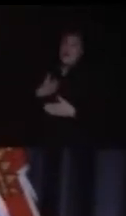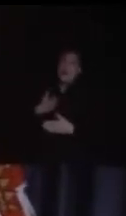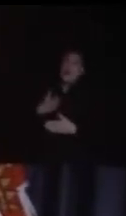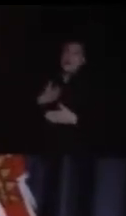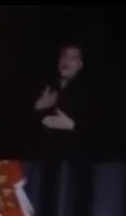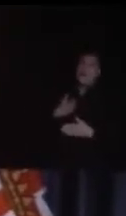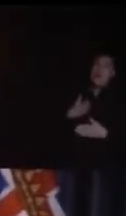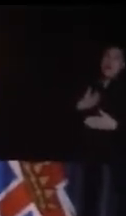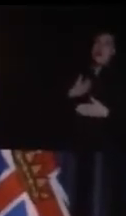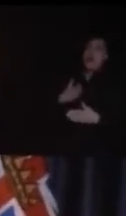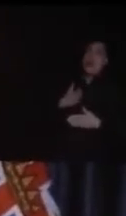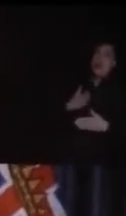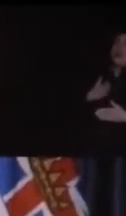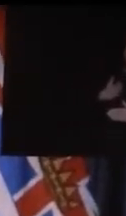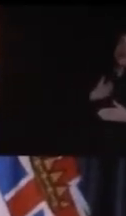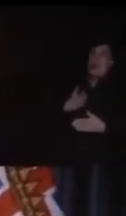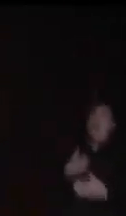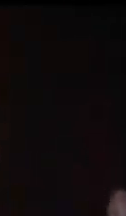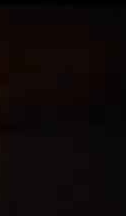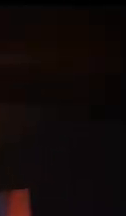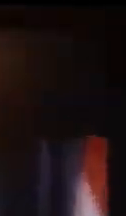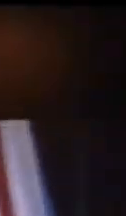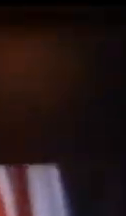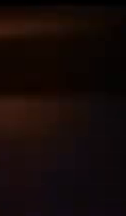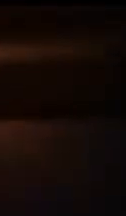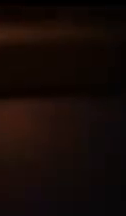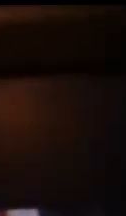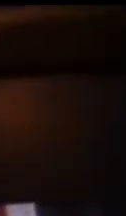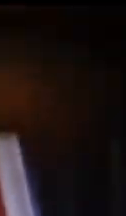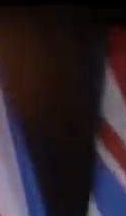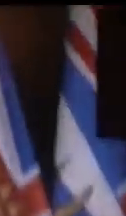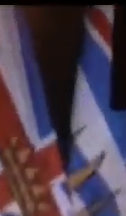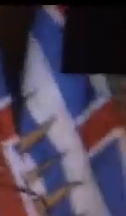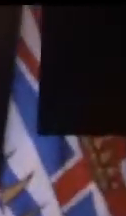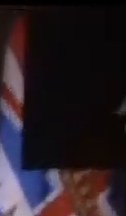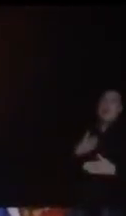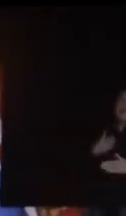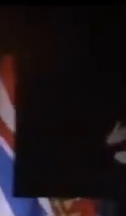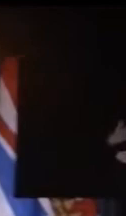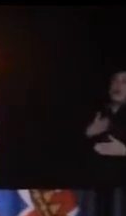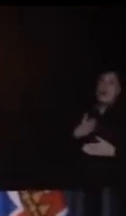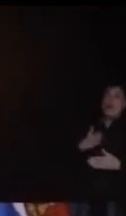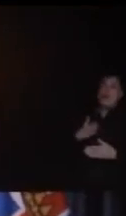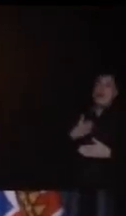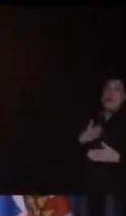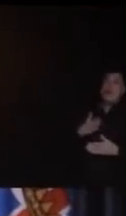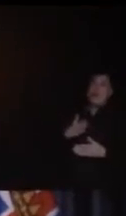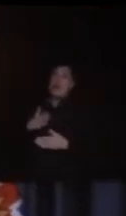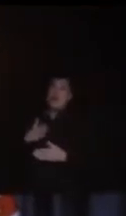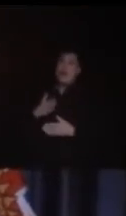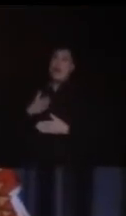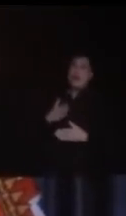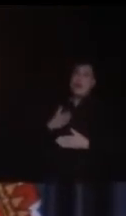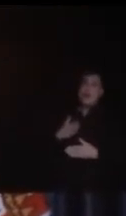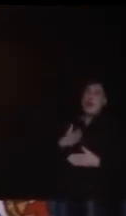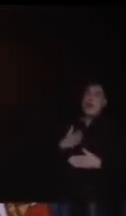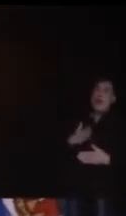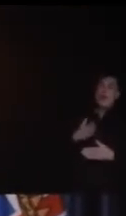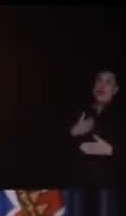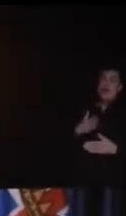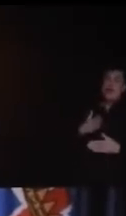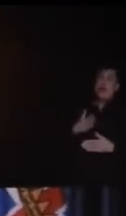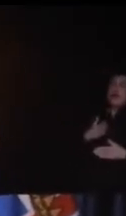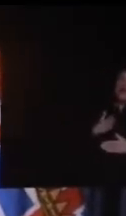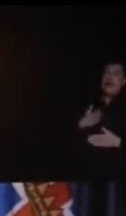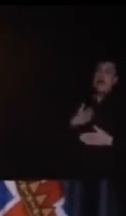Okay, I am taking the time to listen to this, people. Okay, even though it's a fake live stream, I am taking